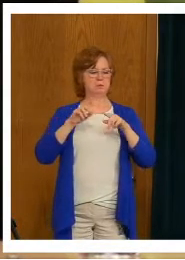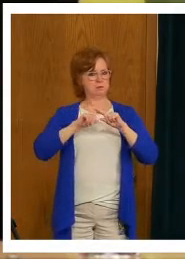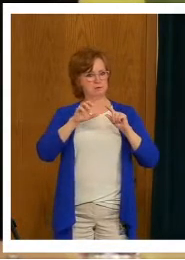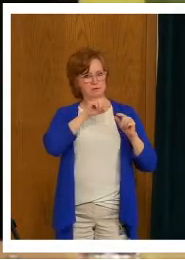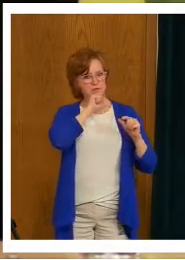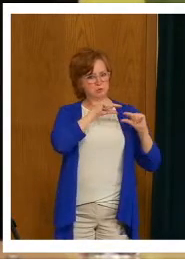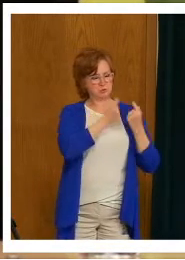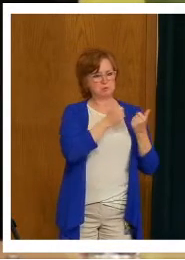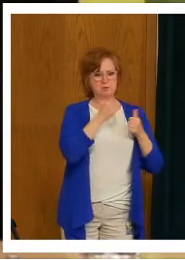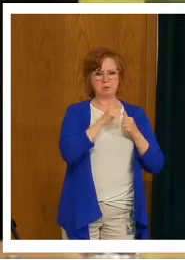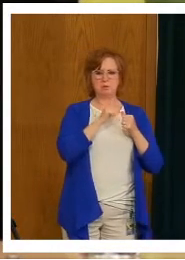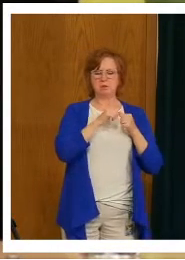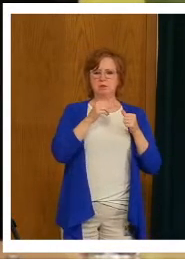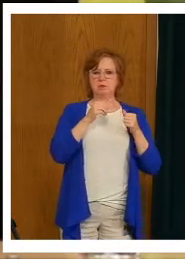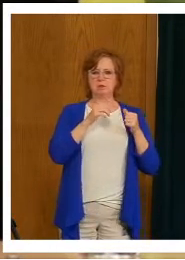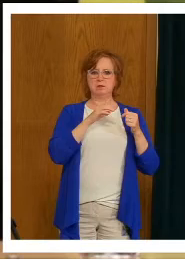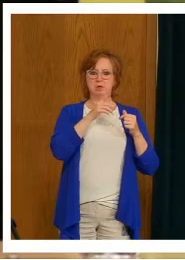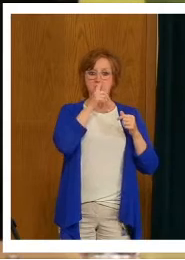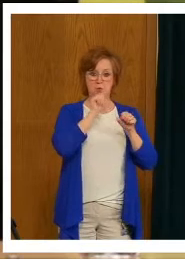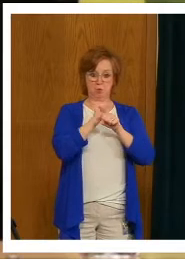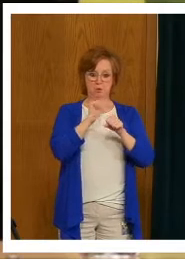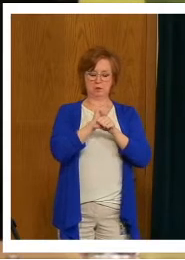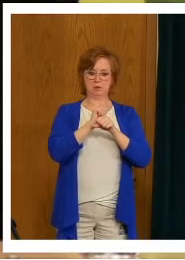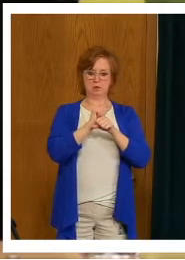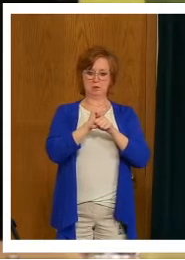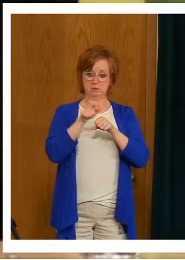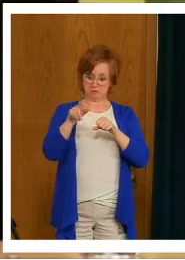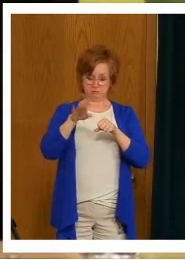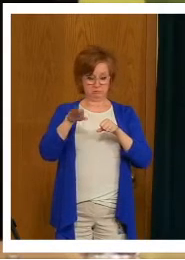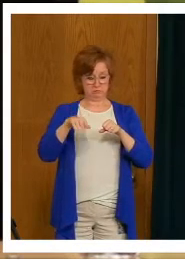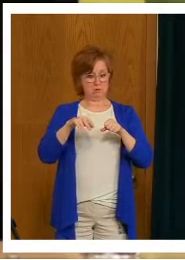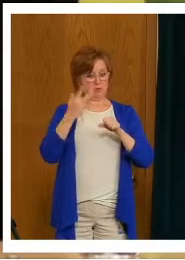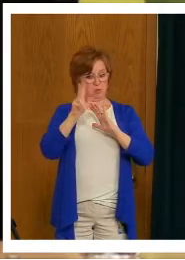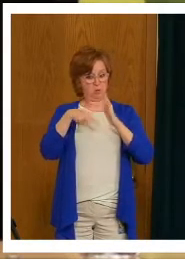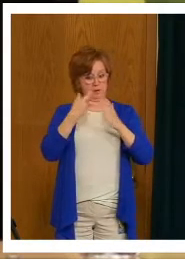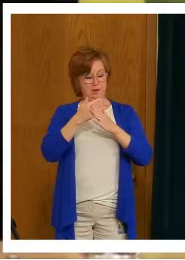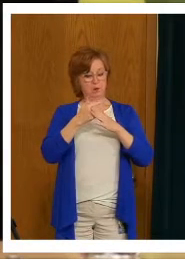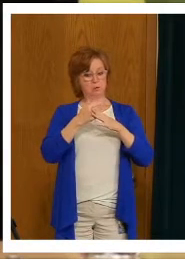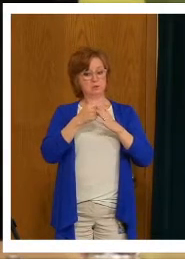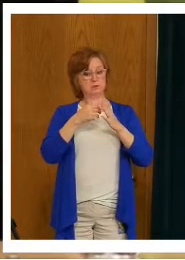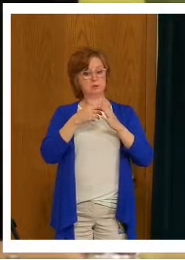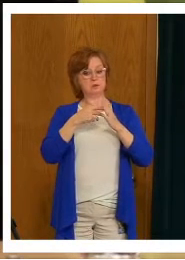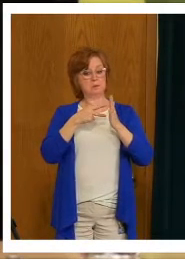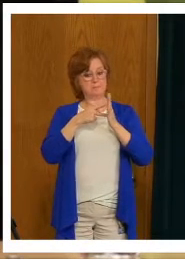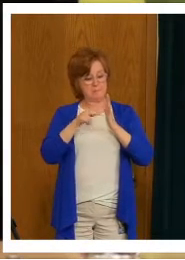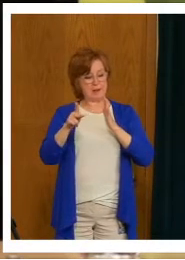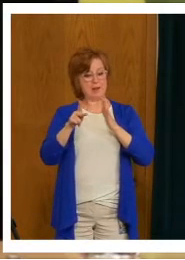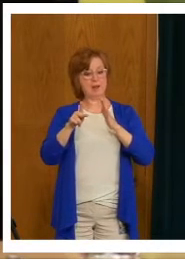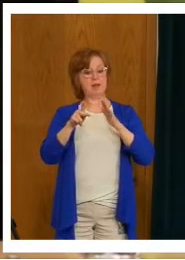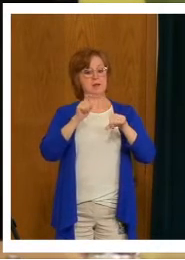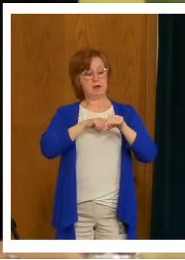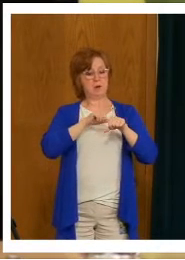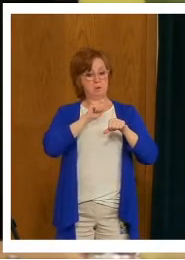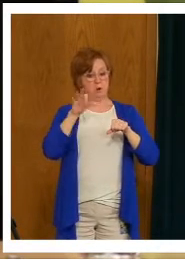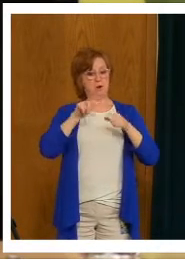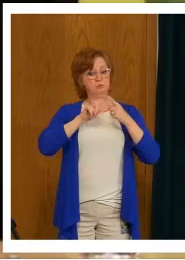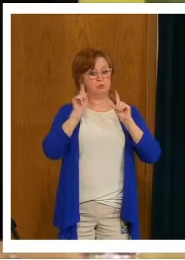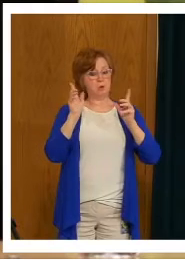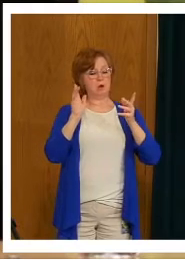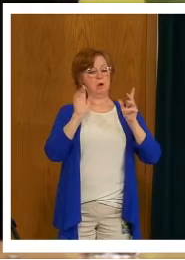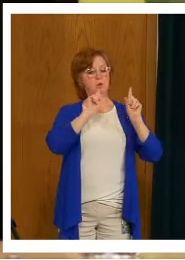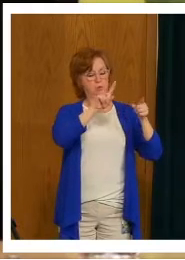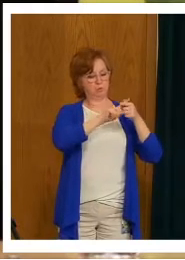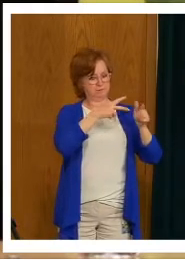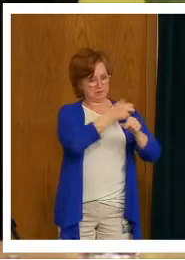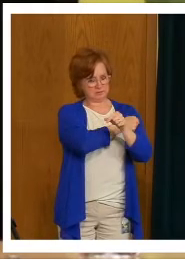moved very early on the 3 hours of paid leave for people to ensure that they go not only and get vaccinated,